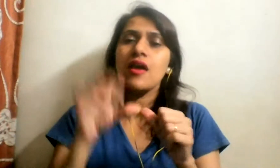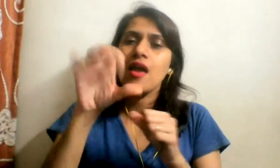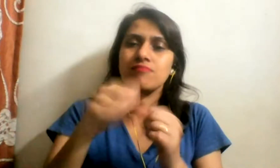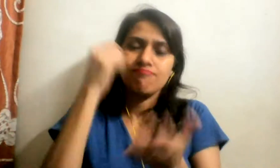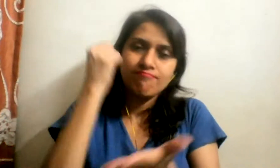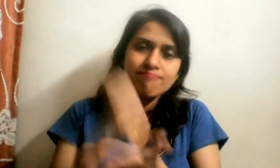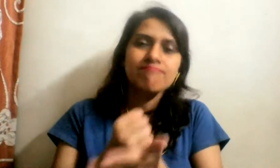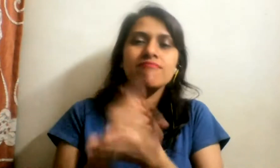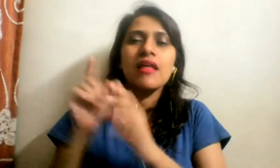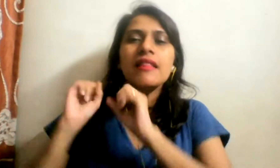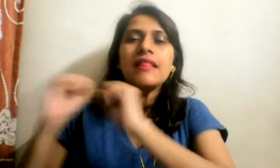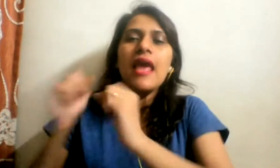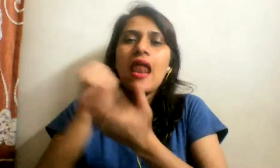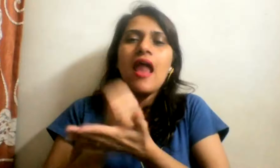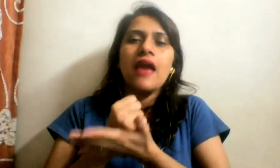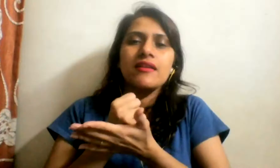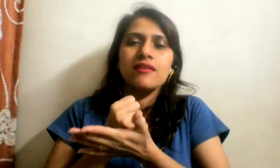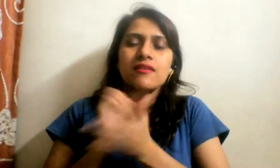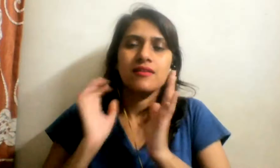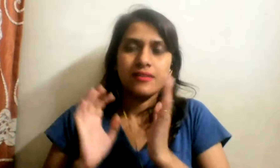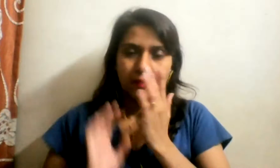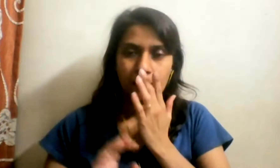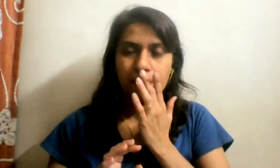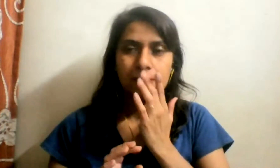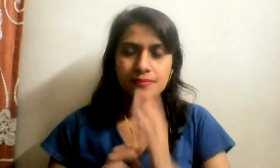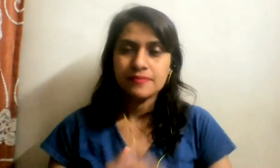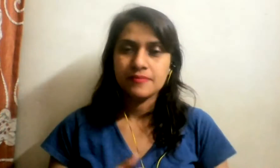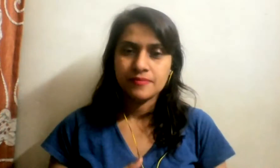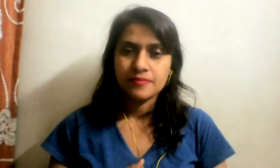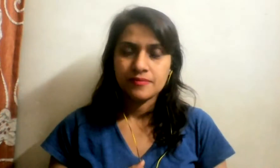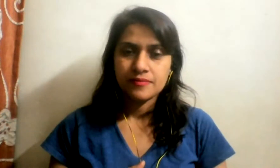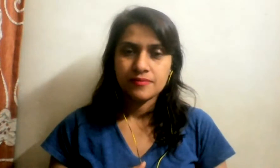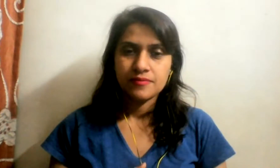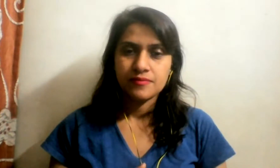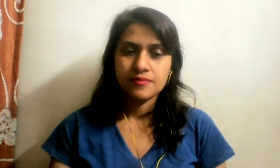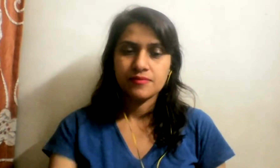also lead a quality life on a equal basis with others.